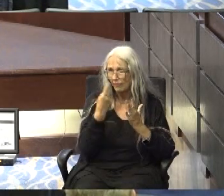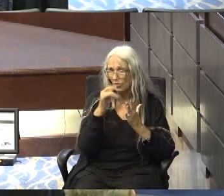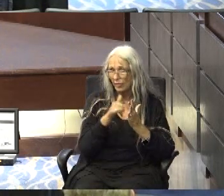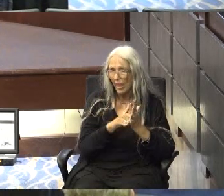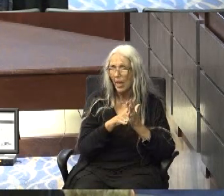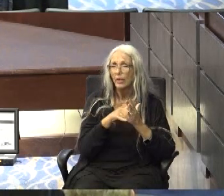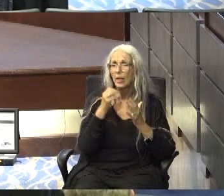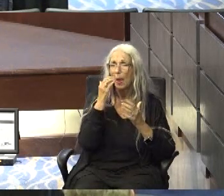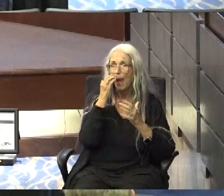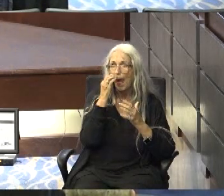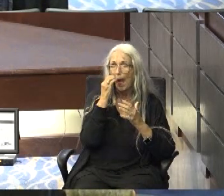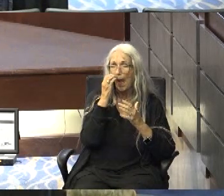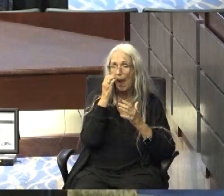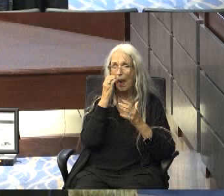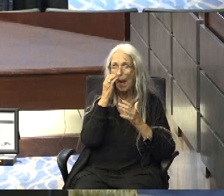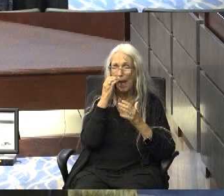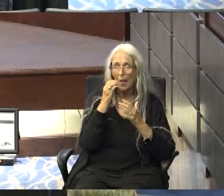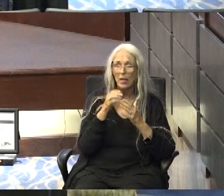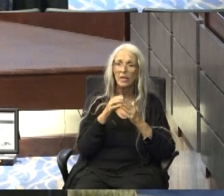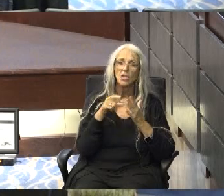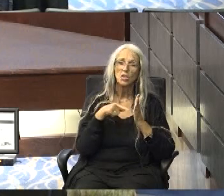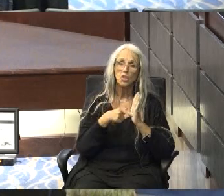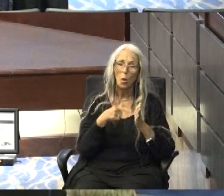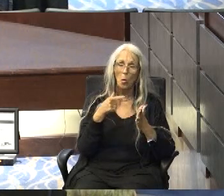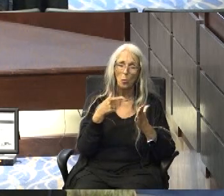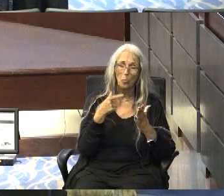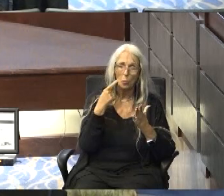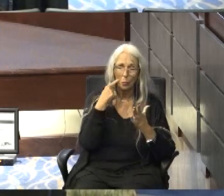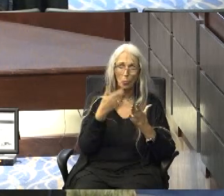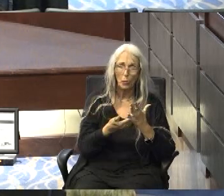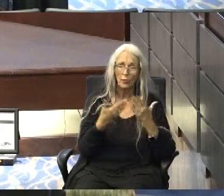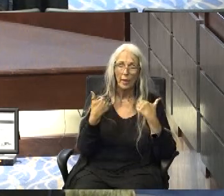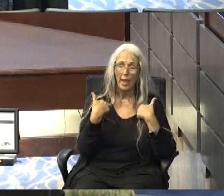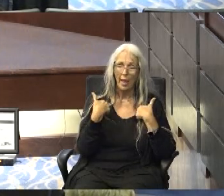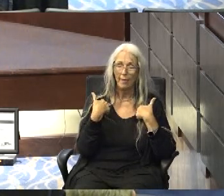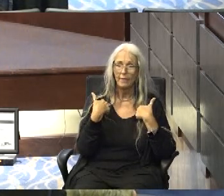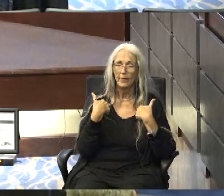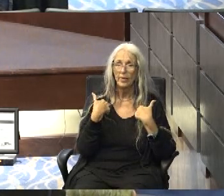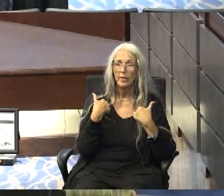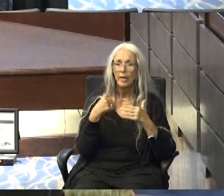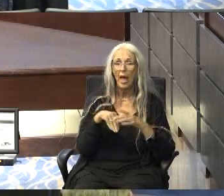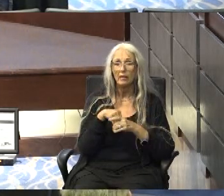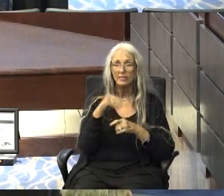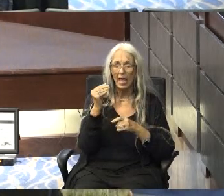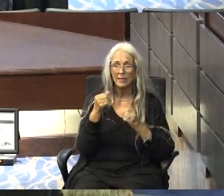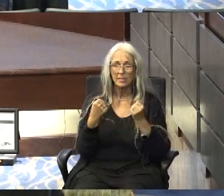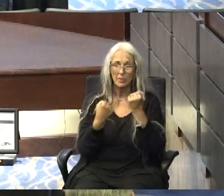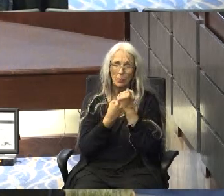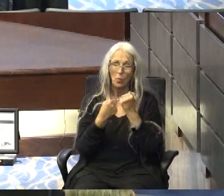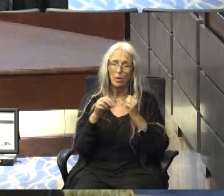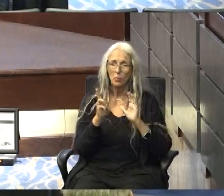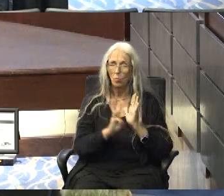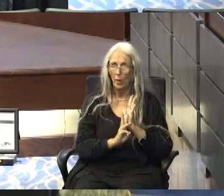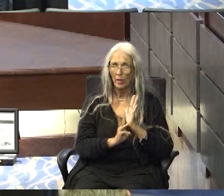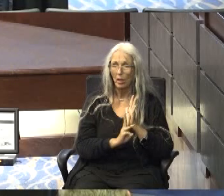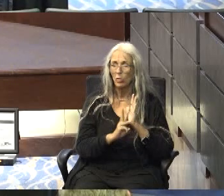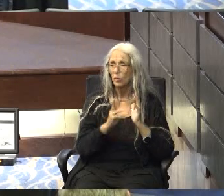go a long way in helping with that, showing proof of concept that we do have the appetite to support this in Waco.